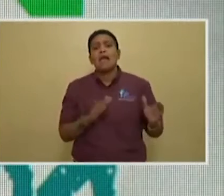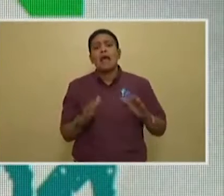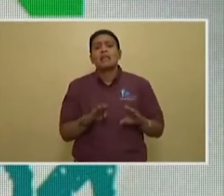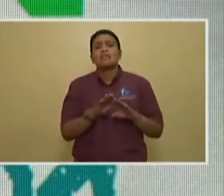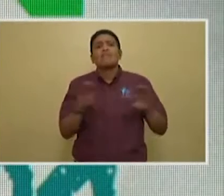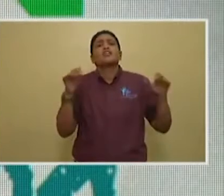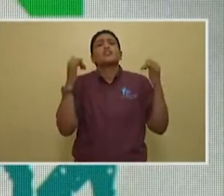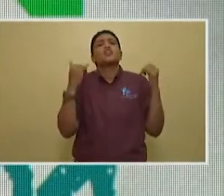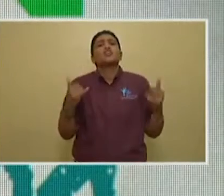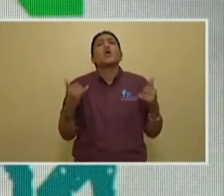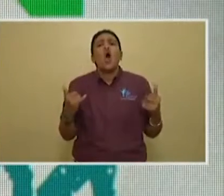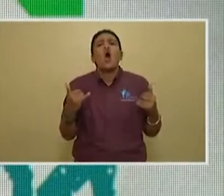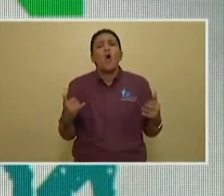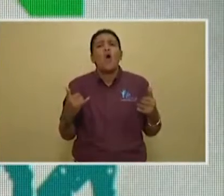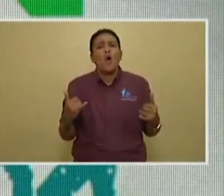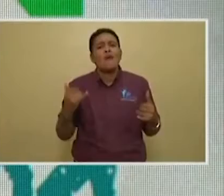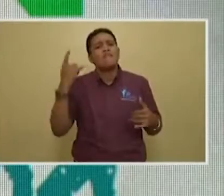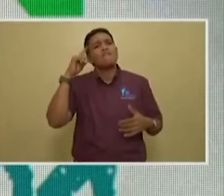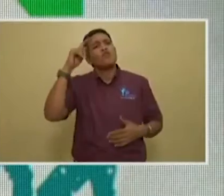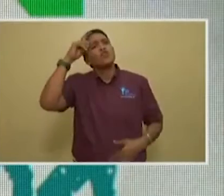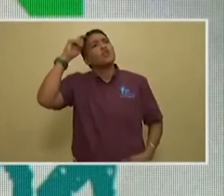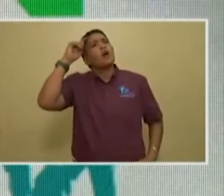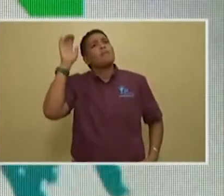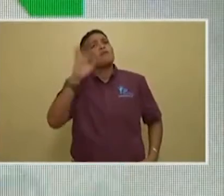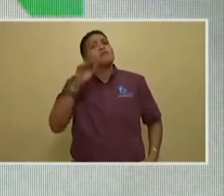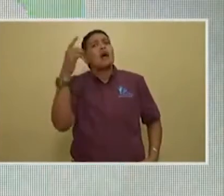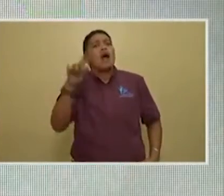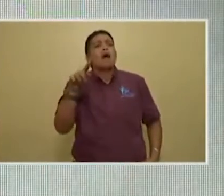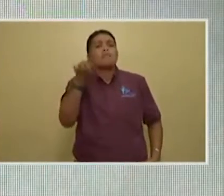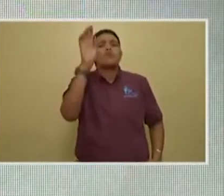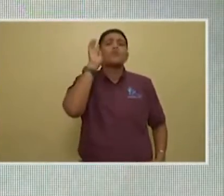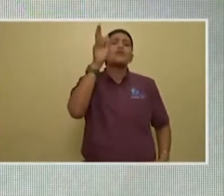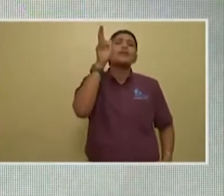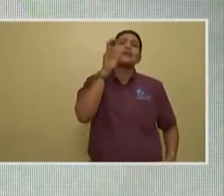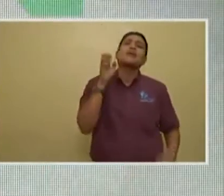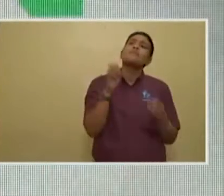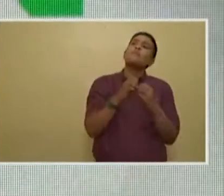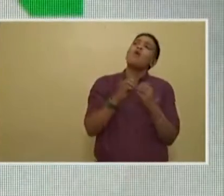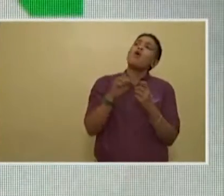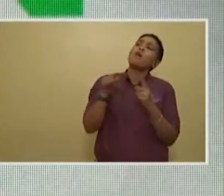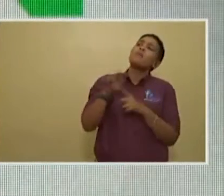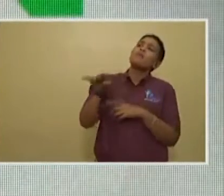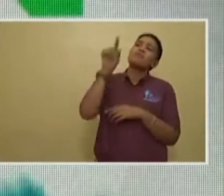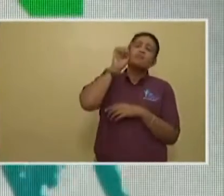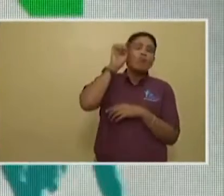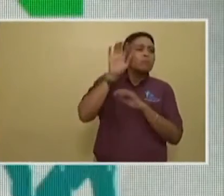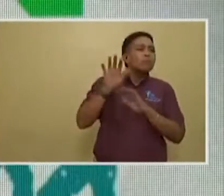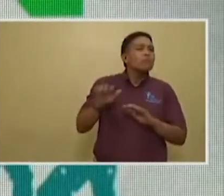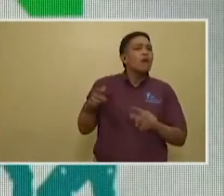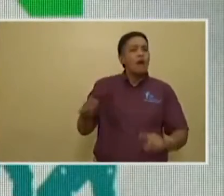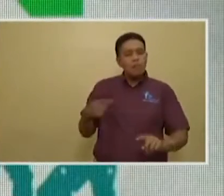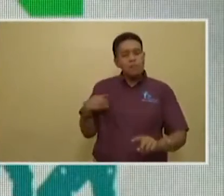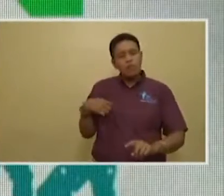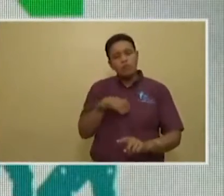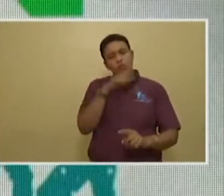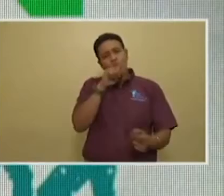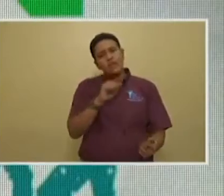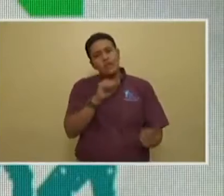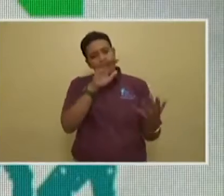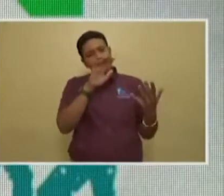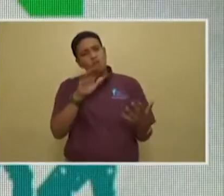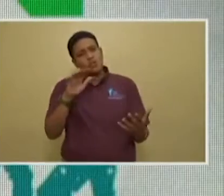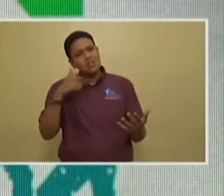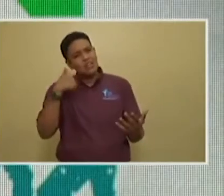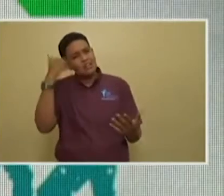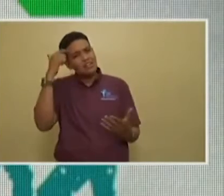phases right now for summer. You will hear more about it as we approach. I